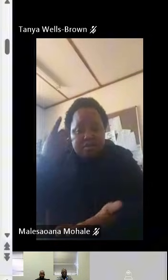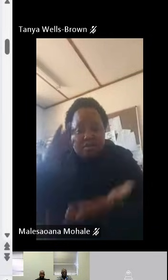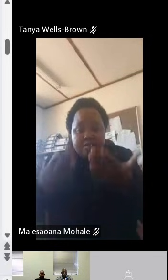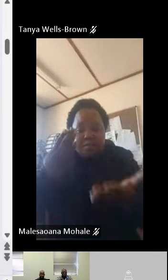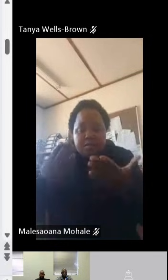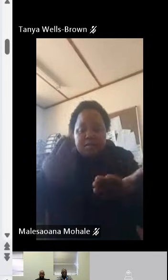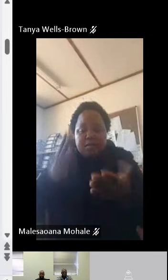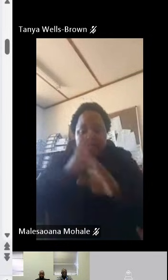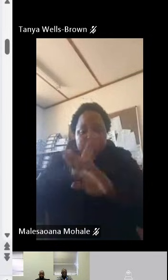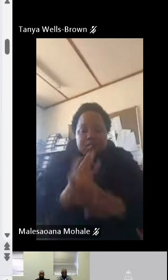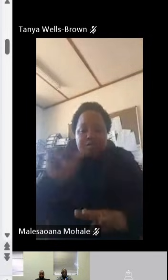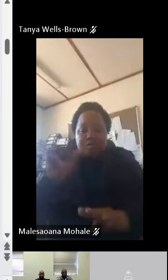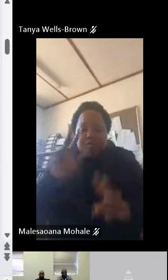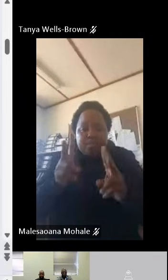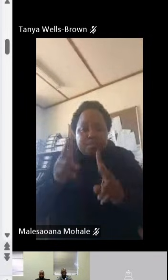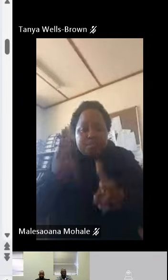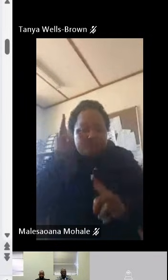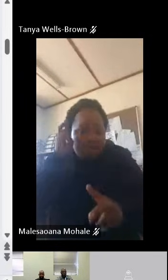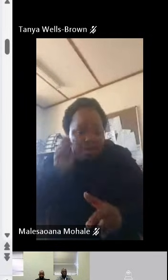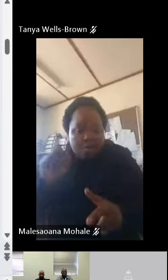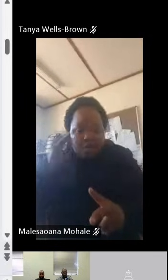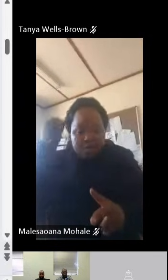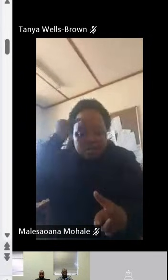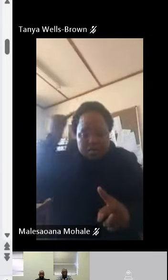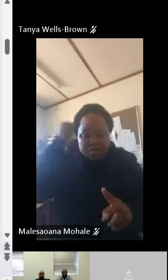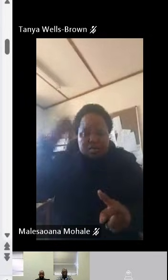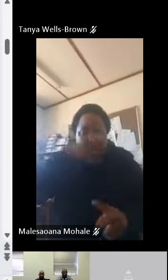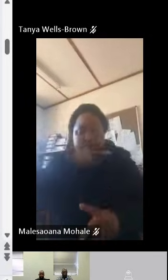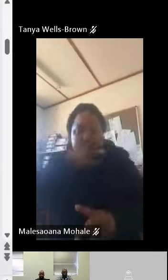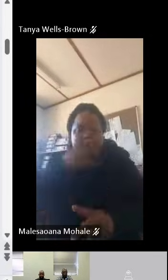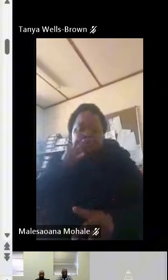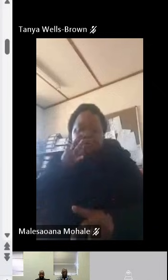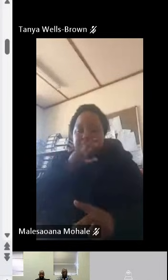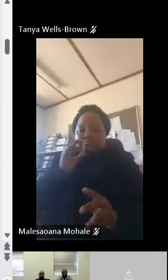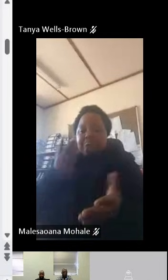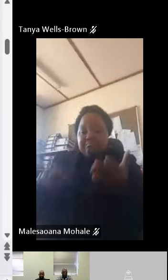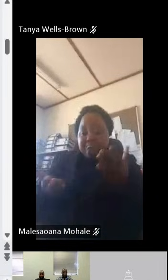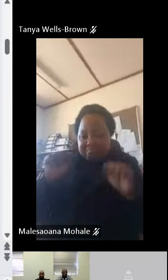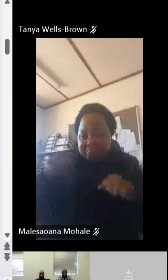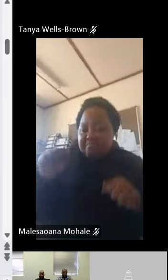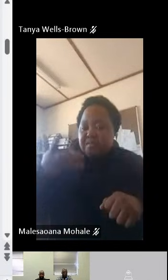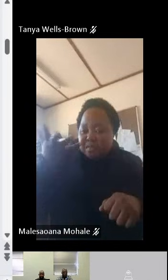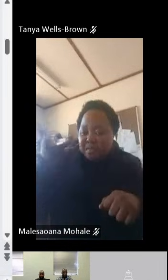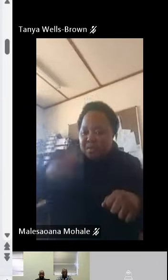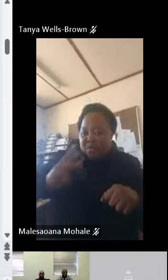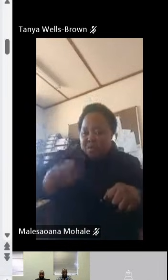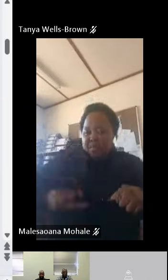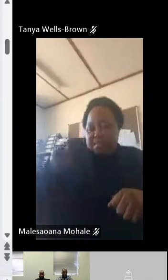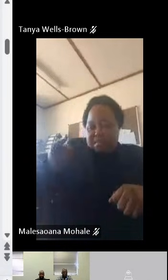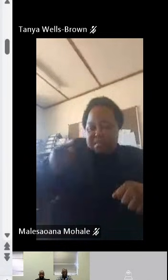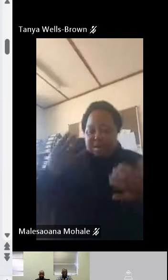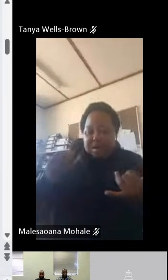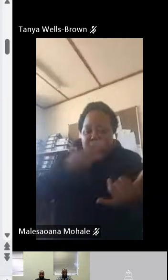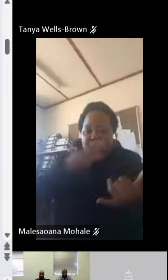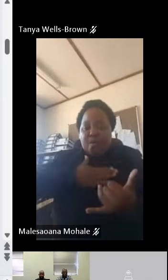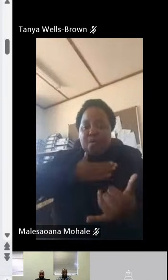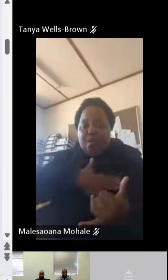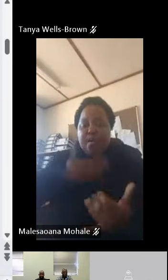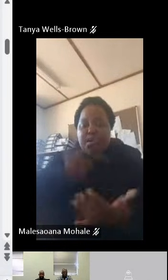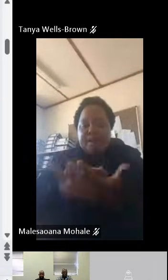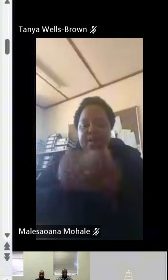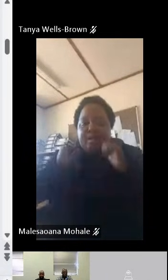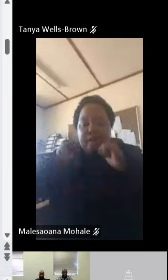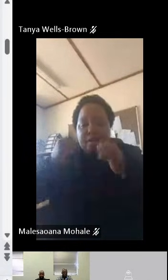they hear the issues of gender, they're like, oh, these women now they want to have power over men or over